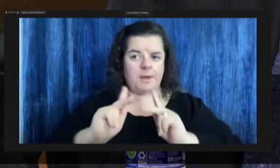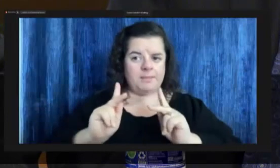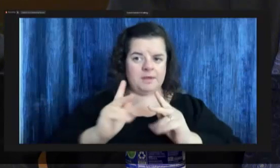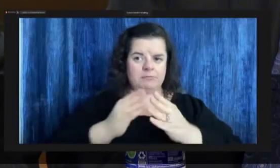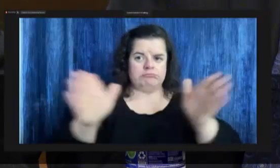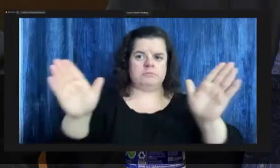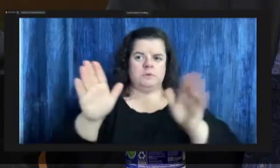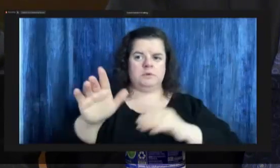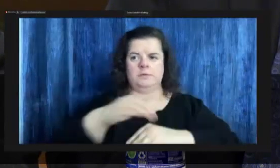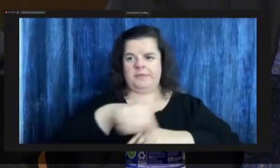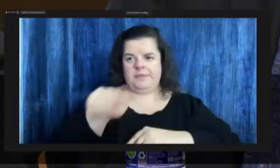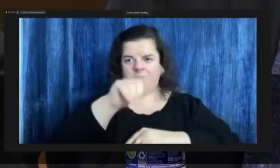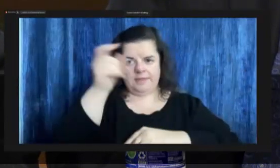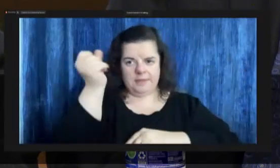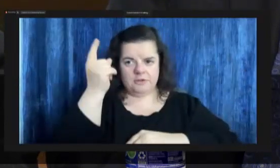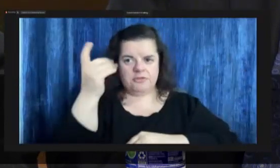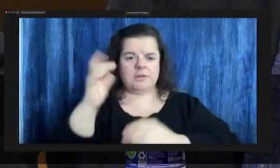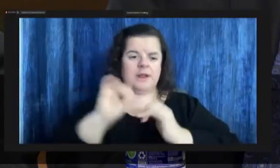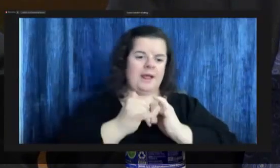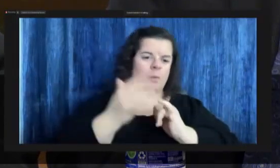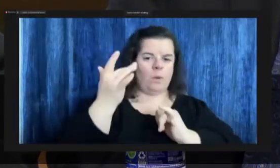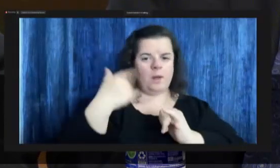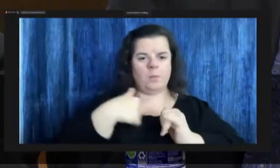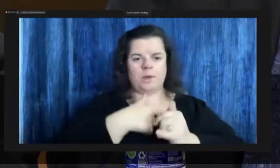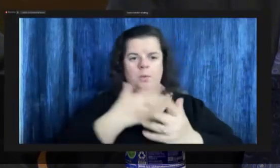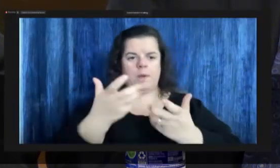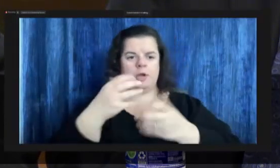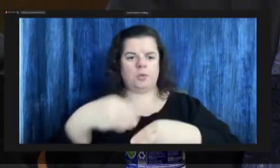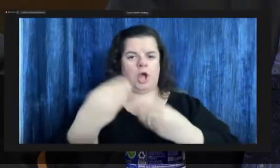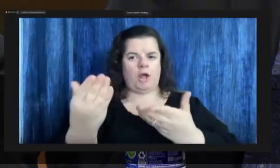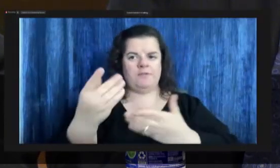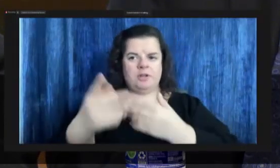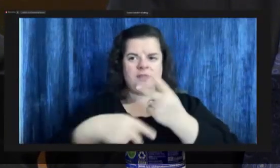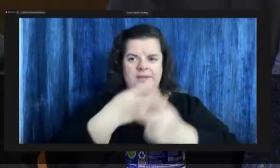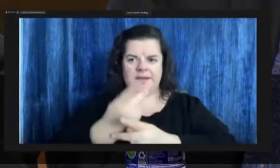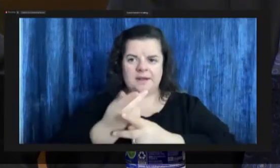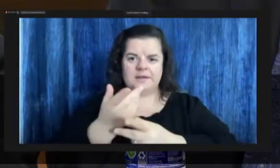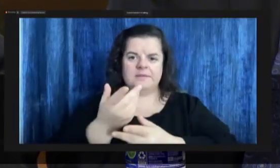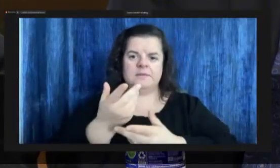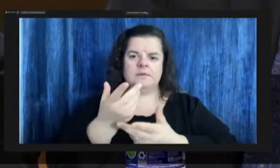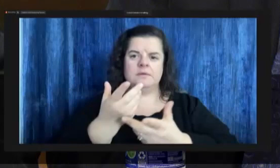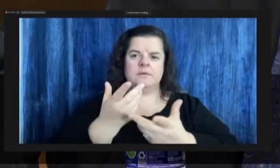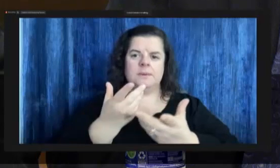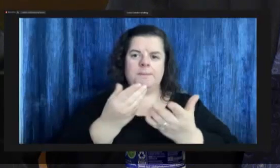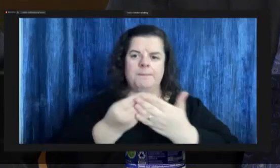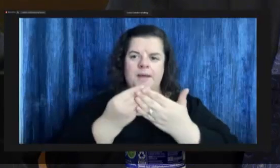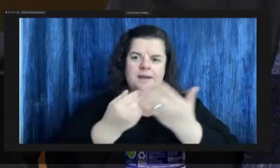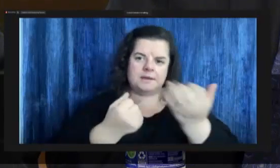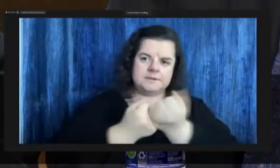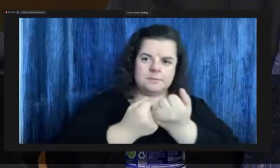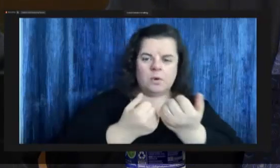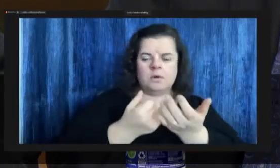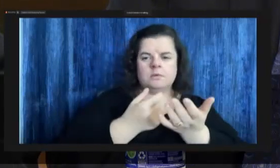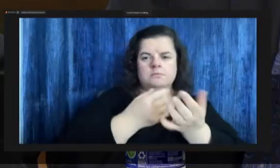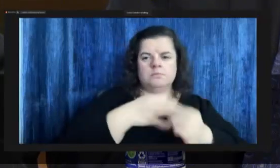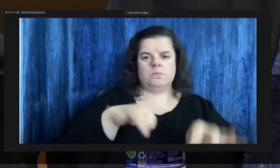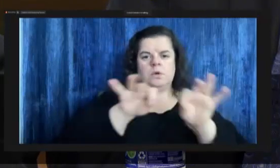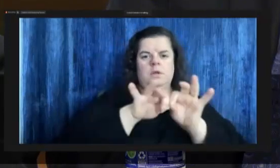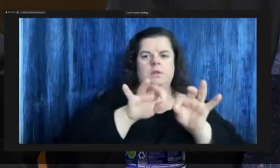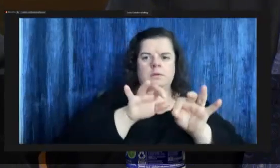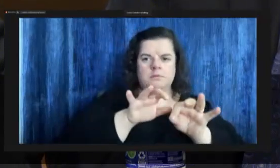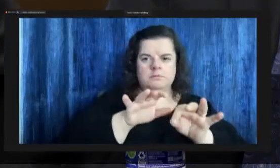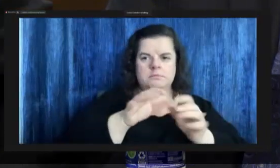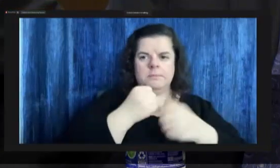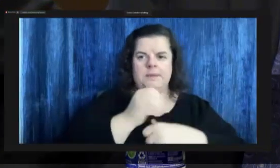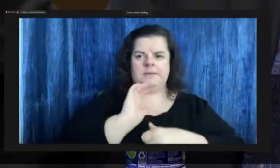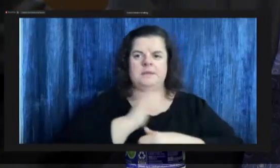and why we want to offer the kind of commensurate salary that makes us competitive, that